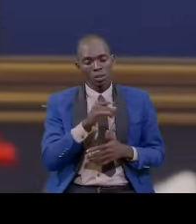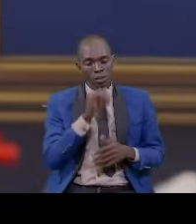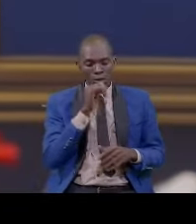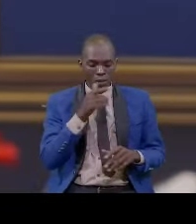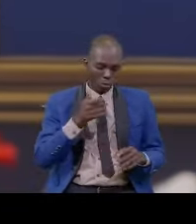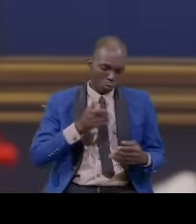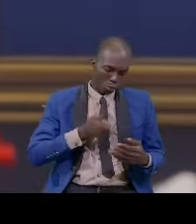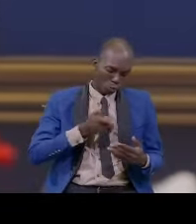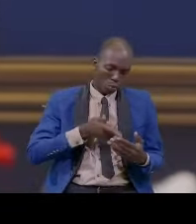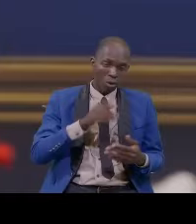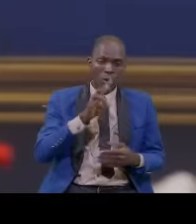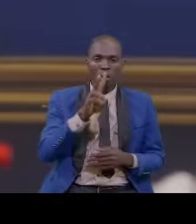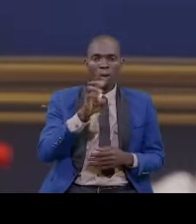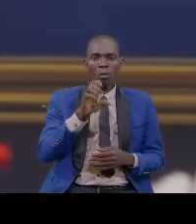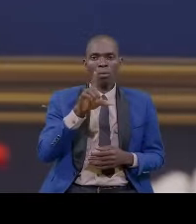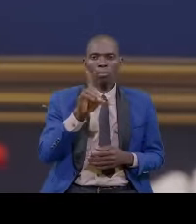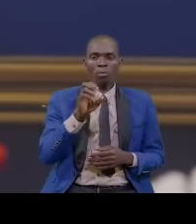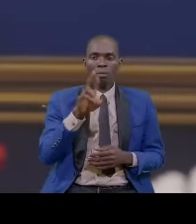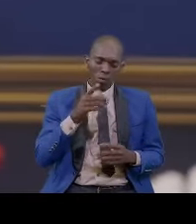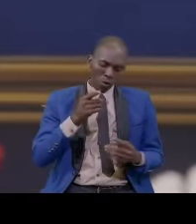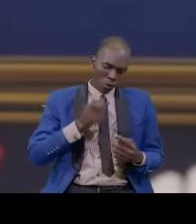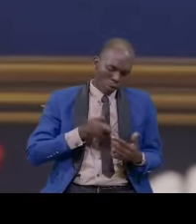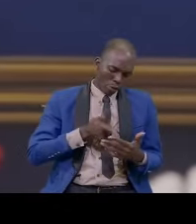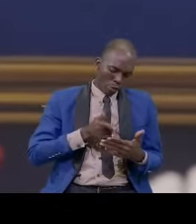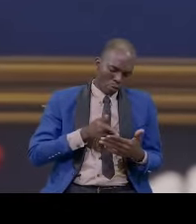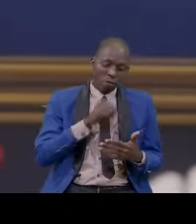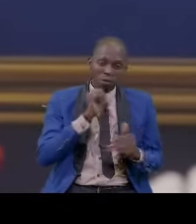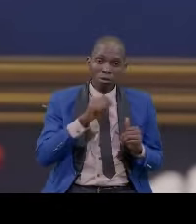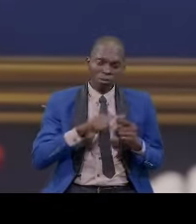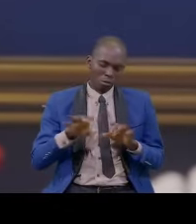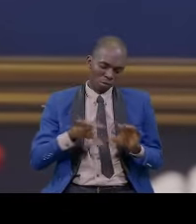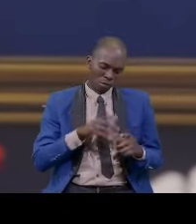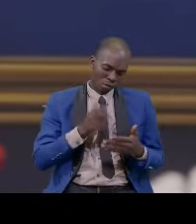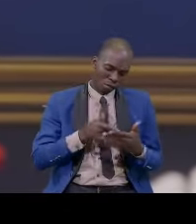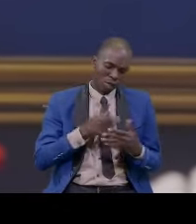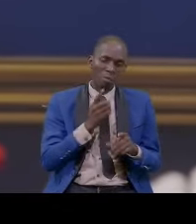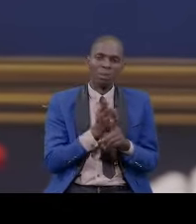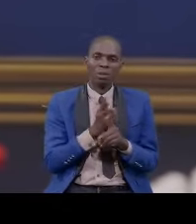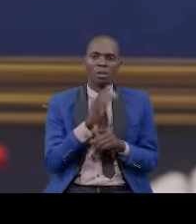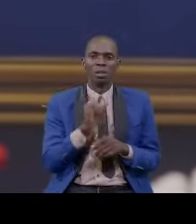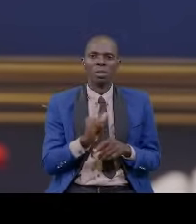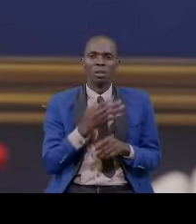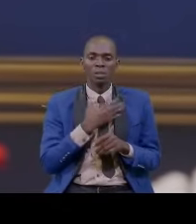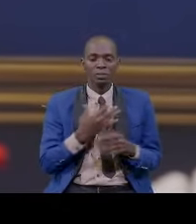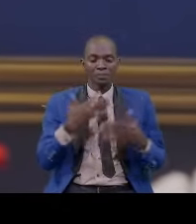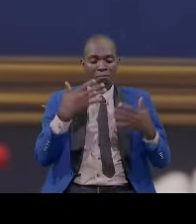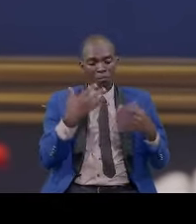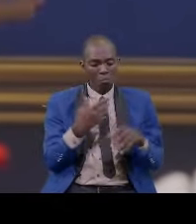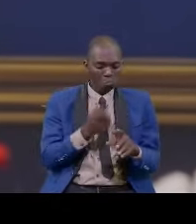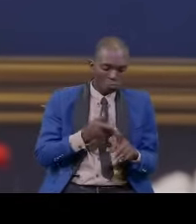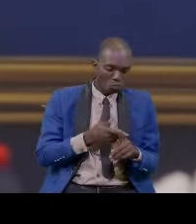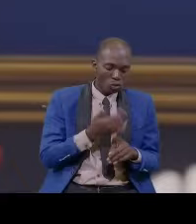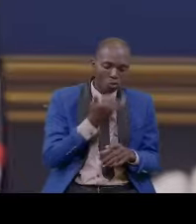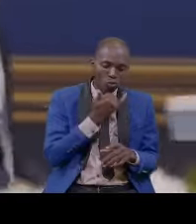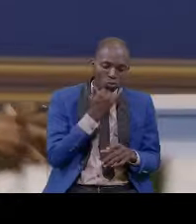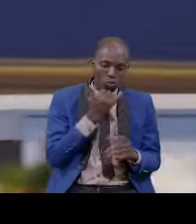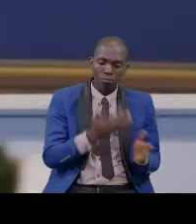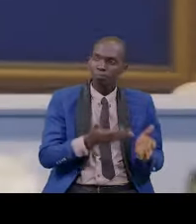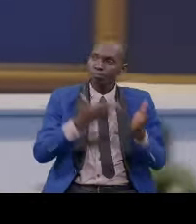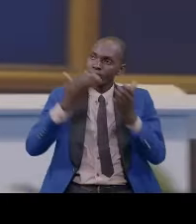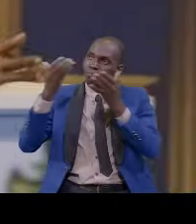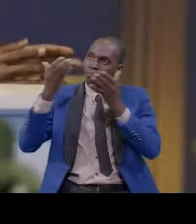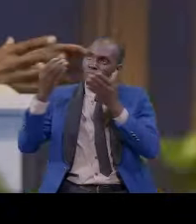the people around me? How will my life positively contribute to the life of another? This is a major lesson you need to learn from this